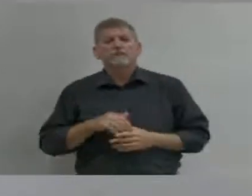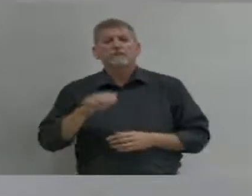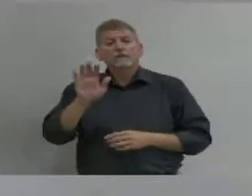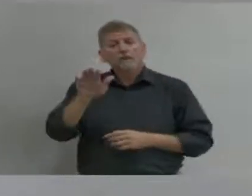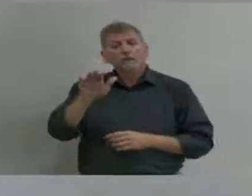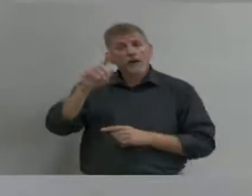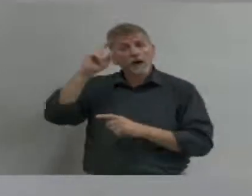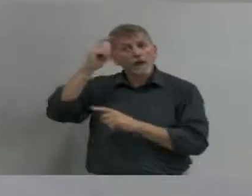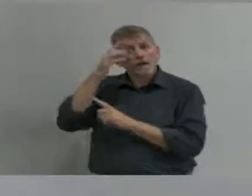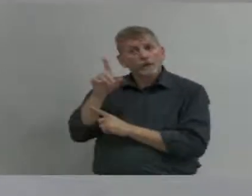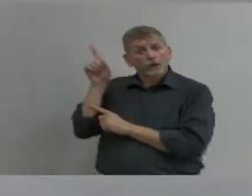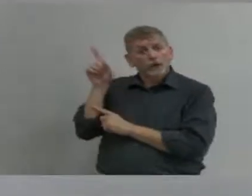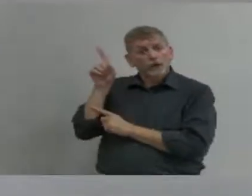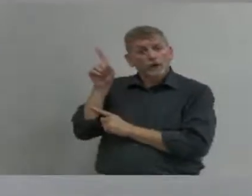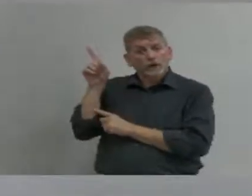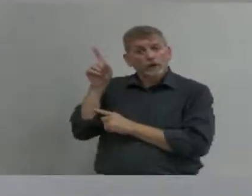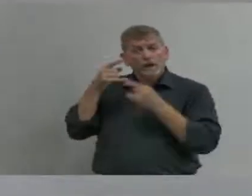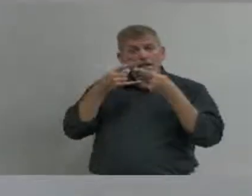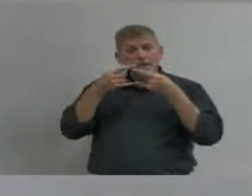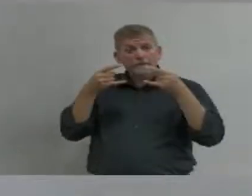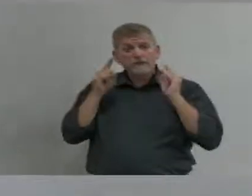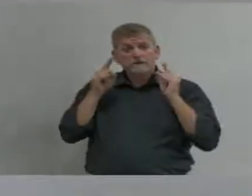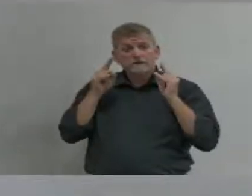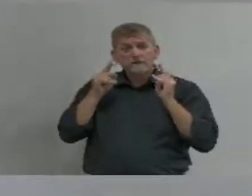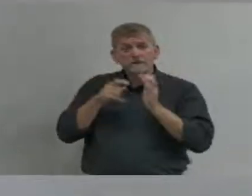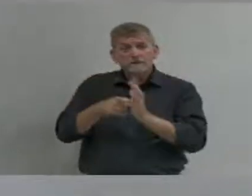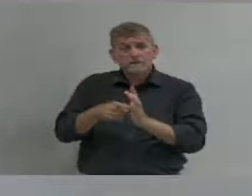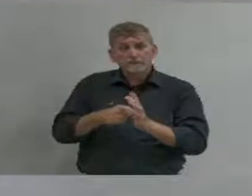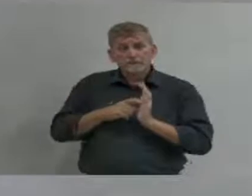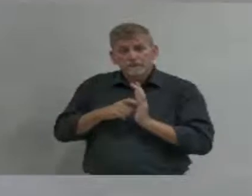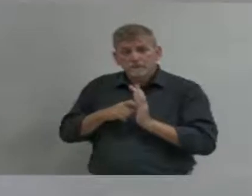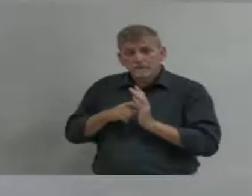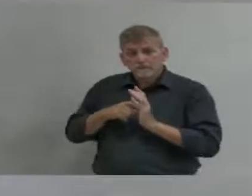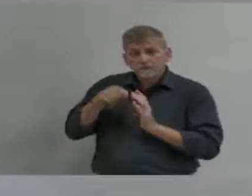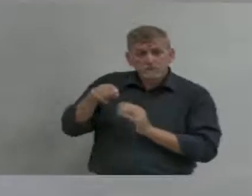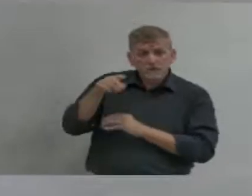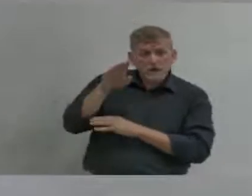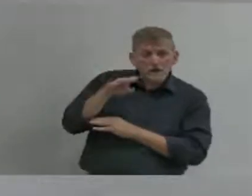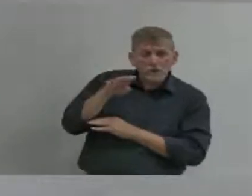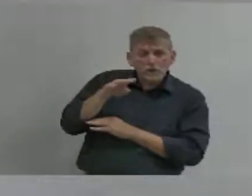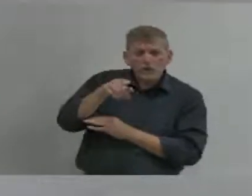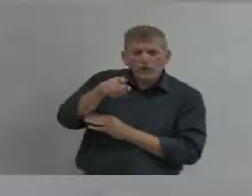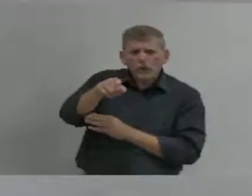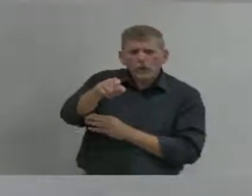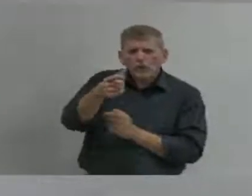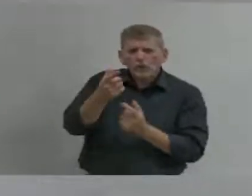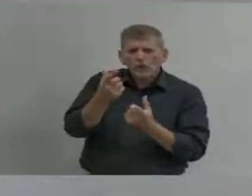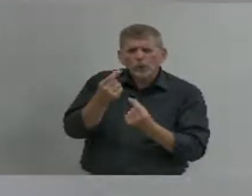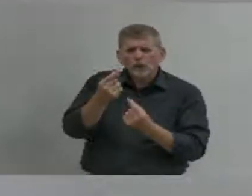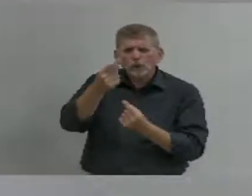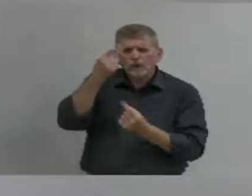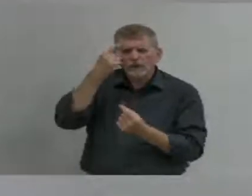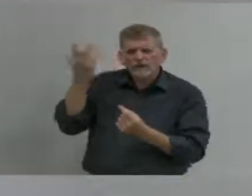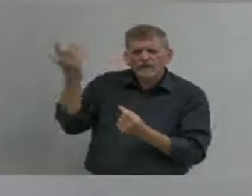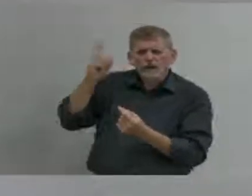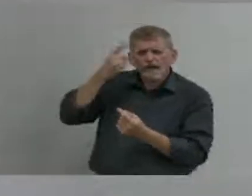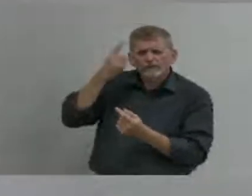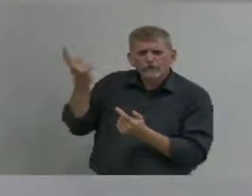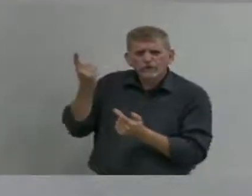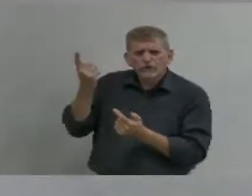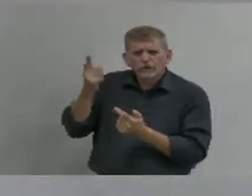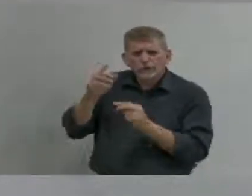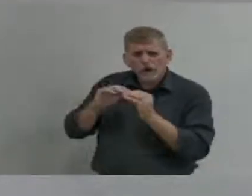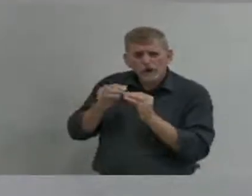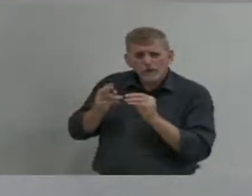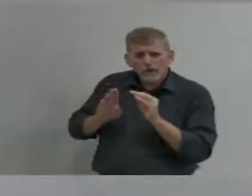mask mandate statewide this afternoon. What will happen locally, seeing as our numbers are going up? Is there any expectation